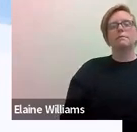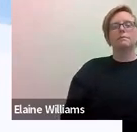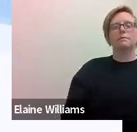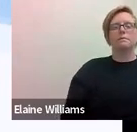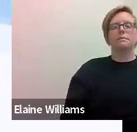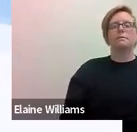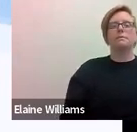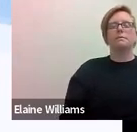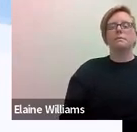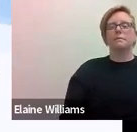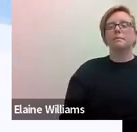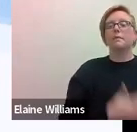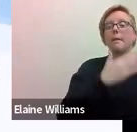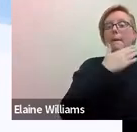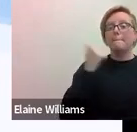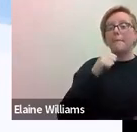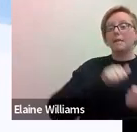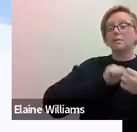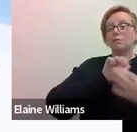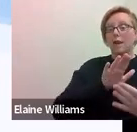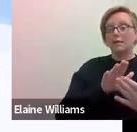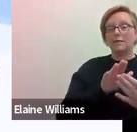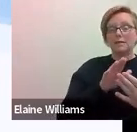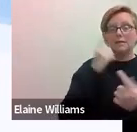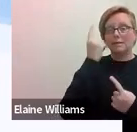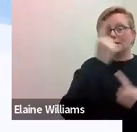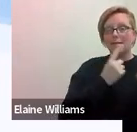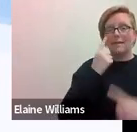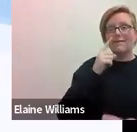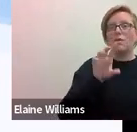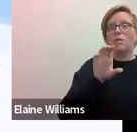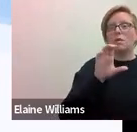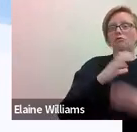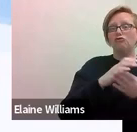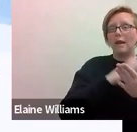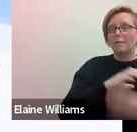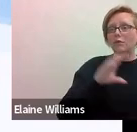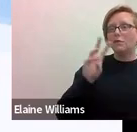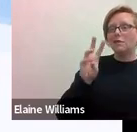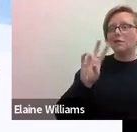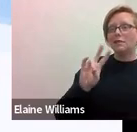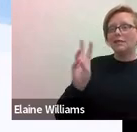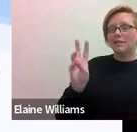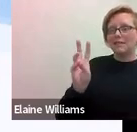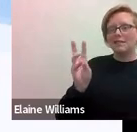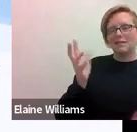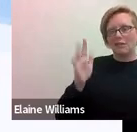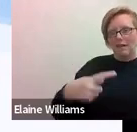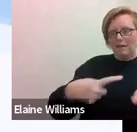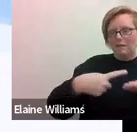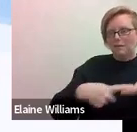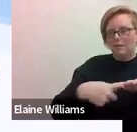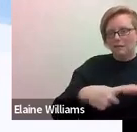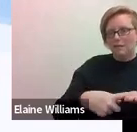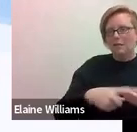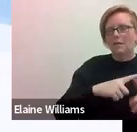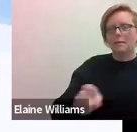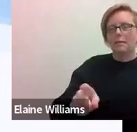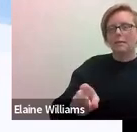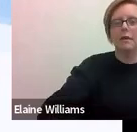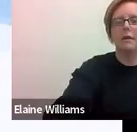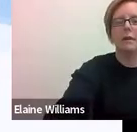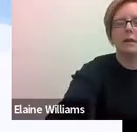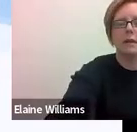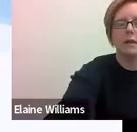So best practice considerations for Chapter 676, I kind of just said this, that it's important, as with